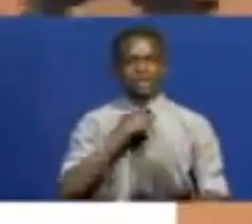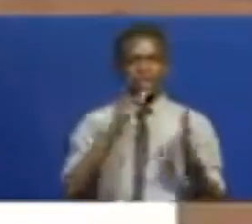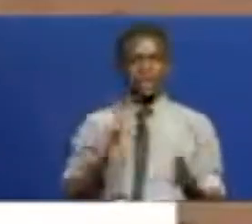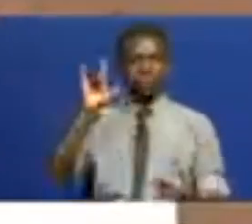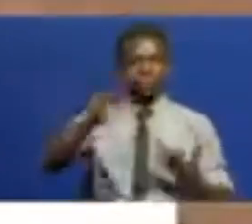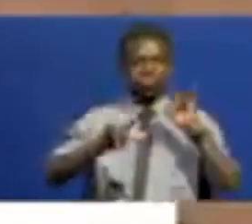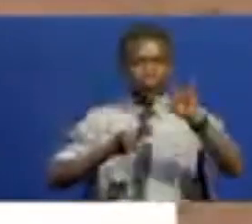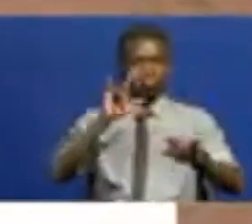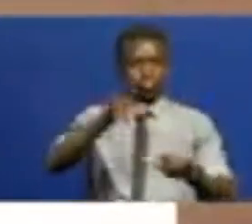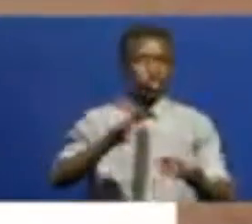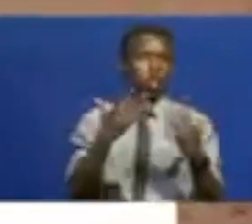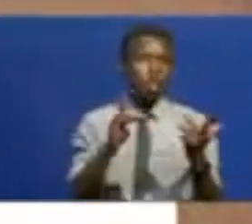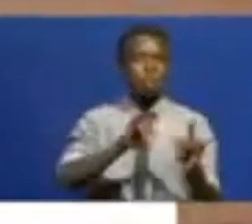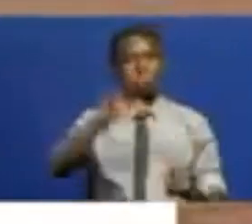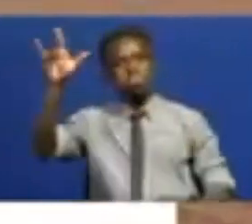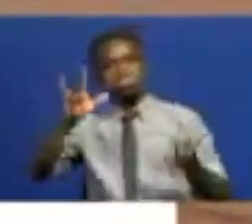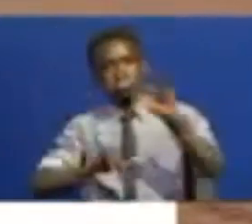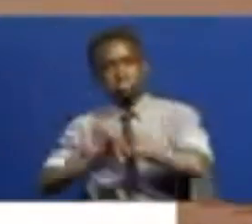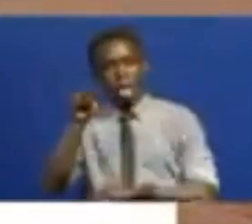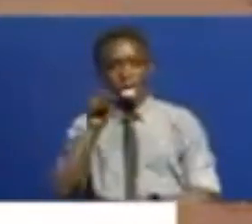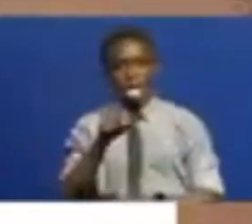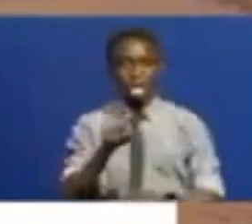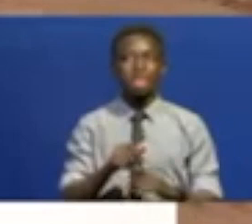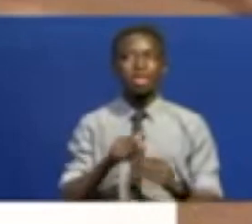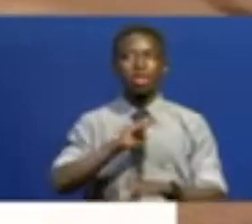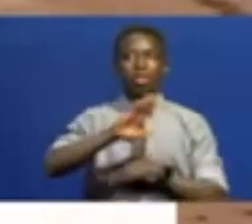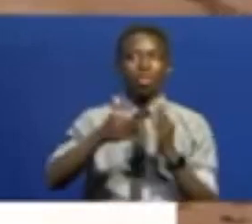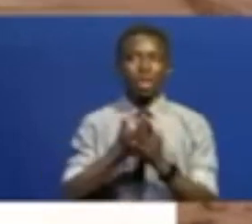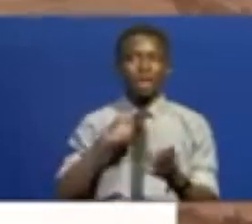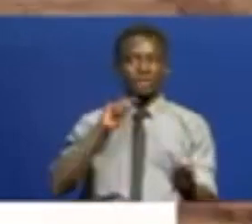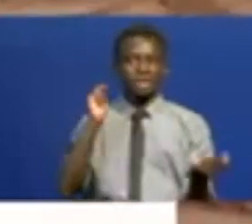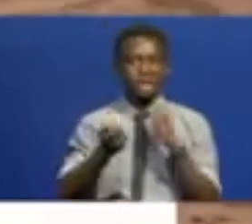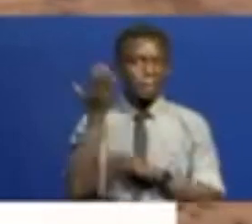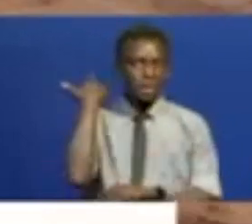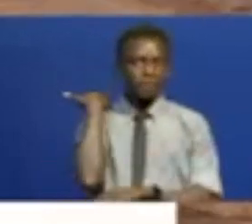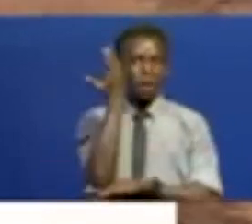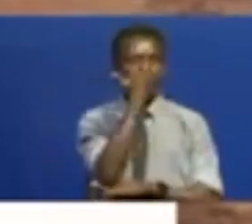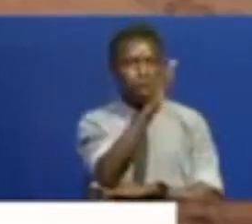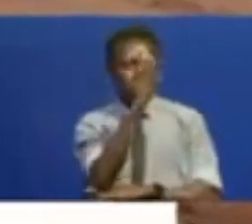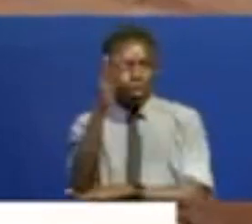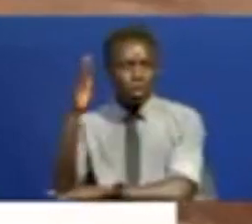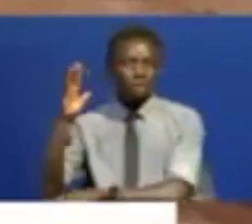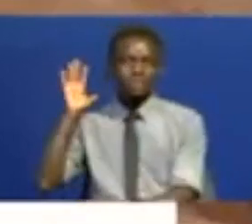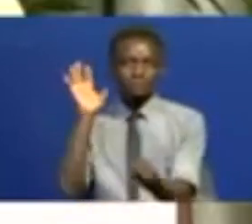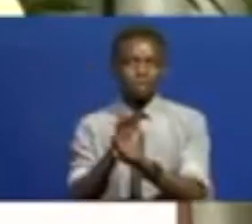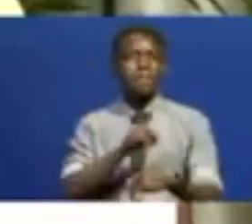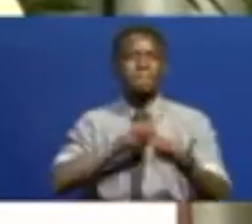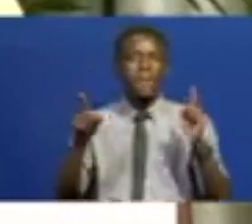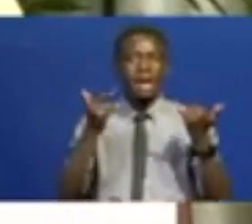taking off, has also been completely changed. It was a bush. And it was,